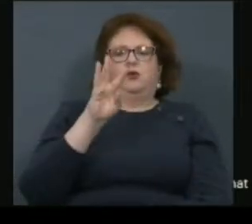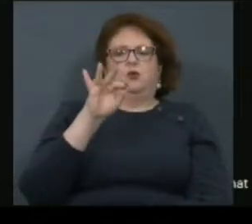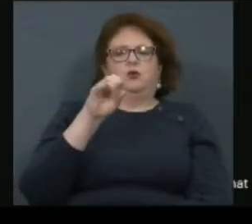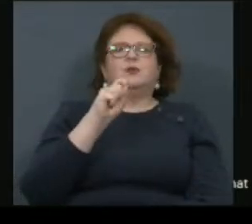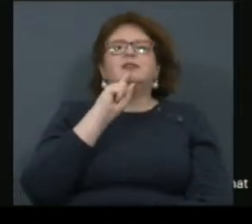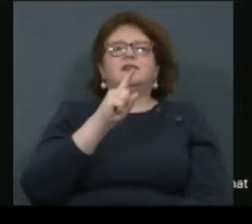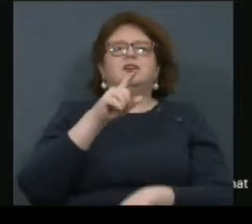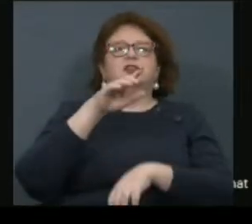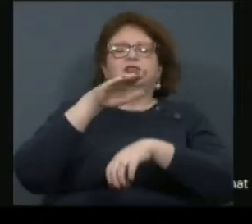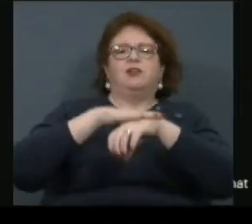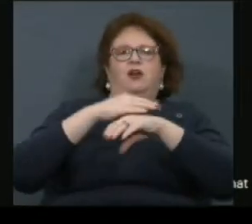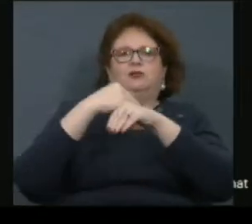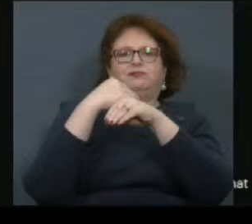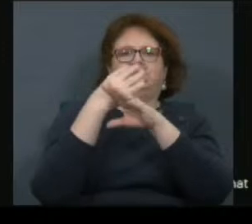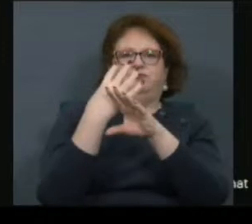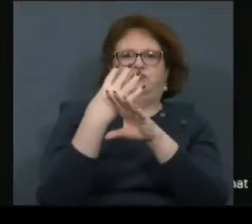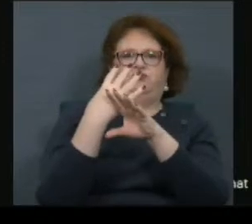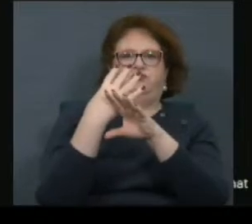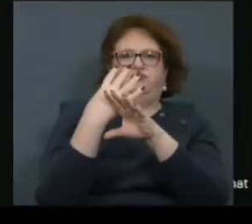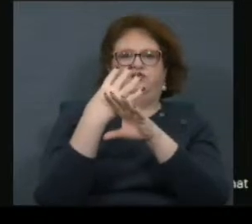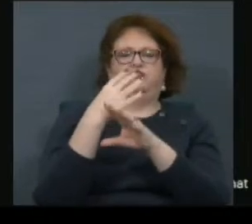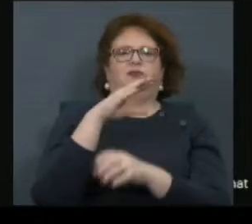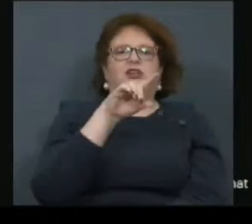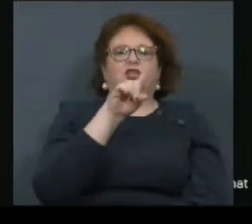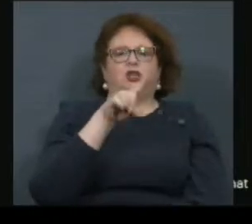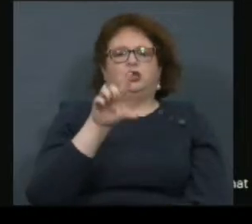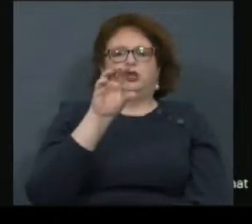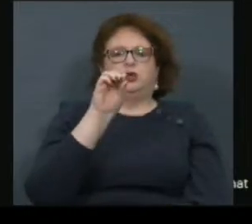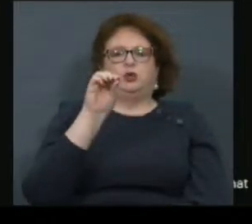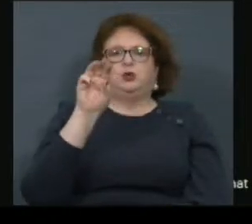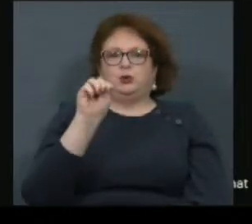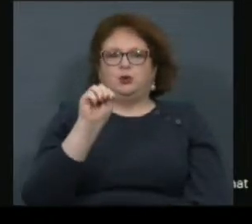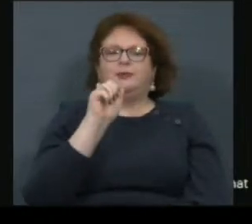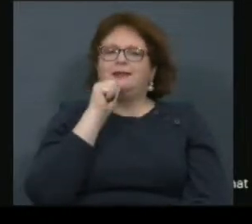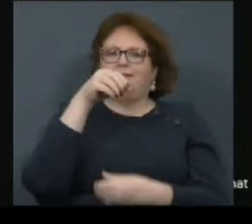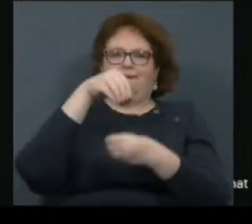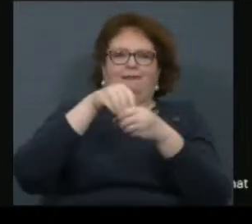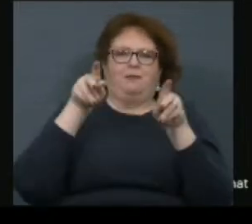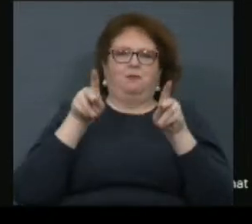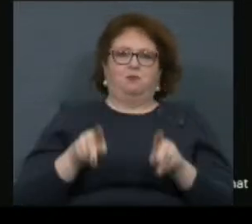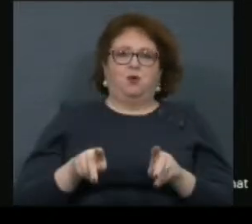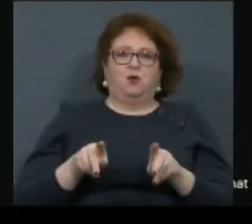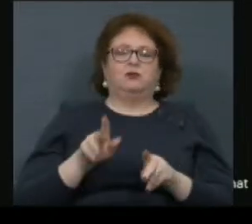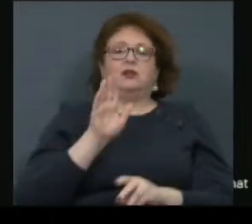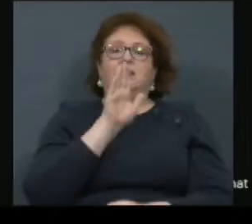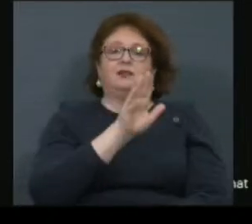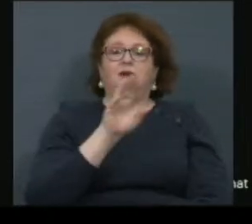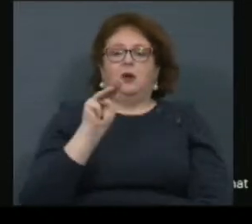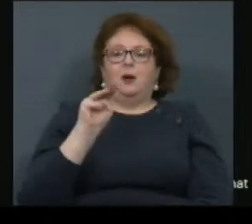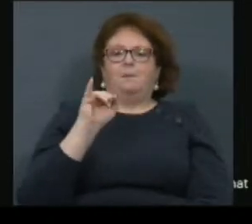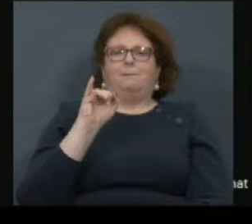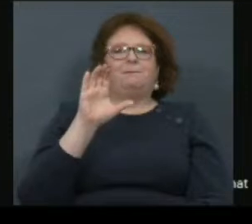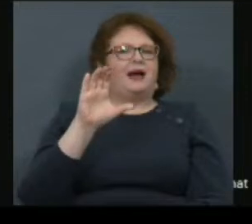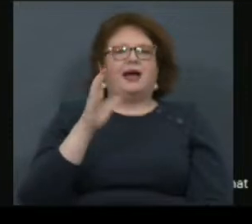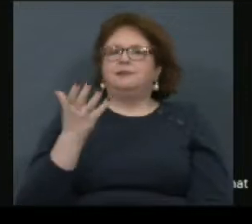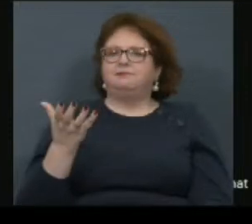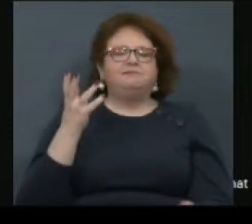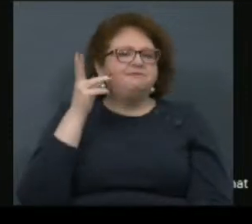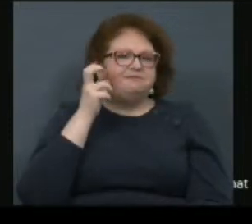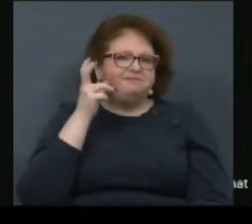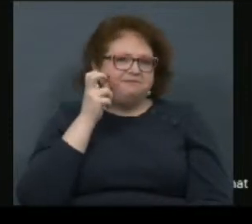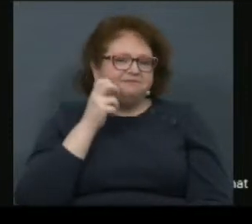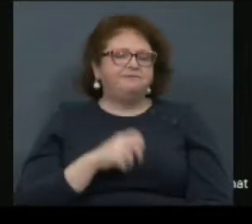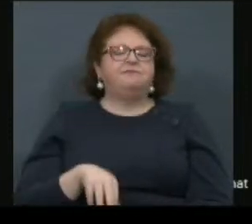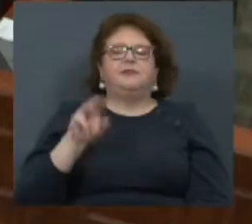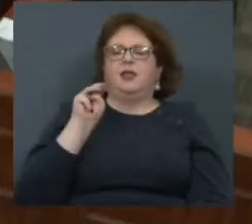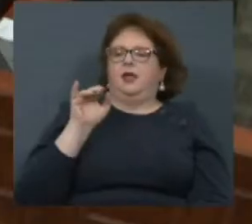22, which was the approval of the limited obligation capital improvement bonds, which are approved at the electric service. Thank